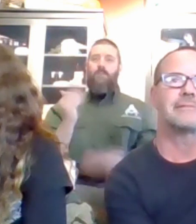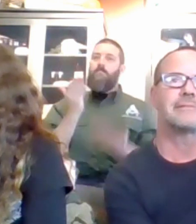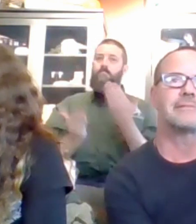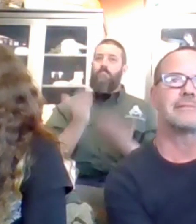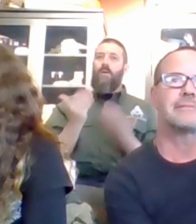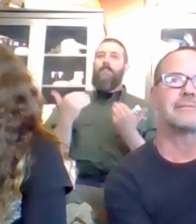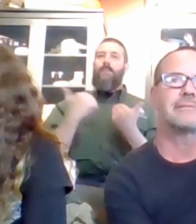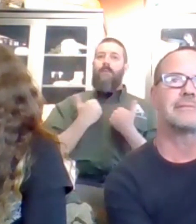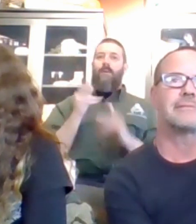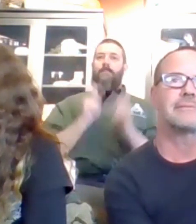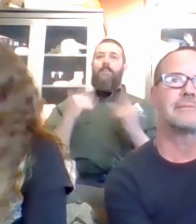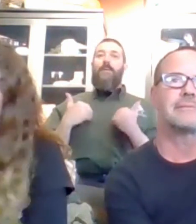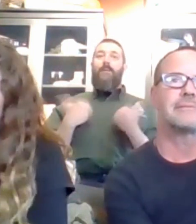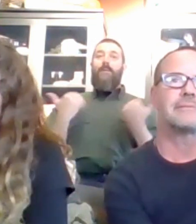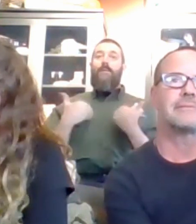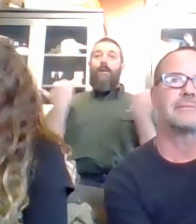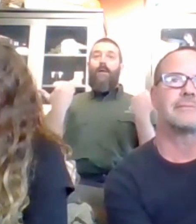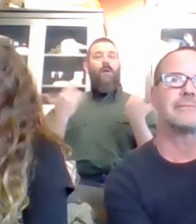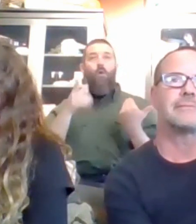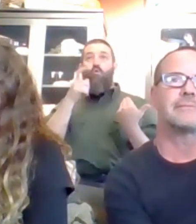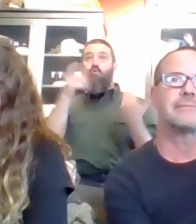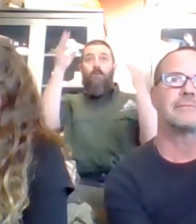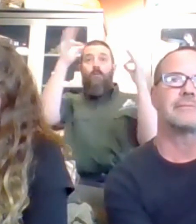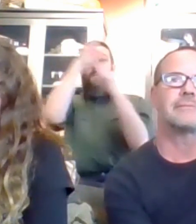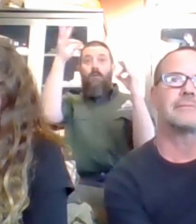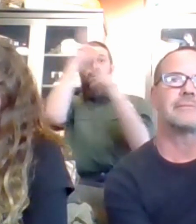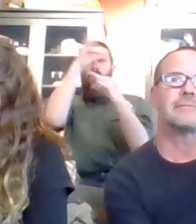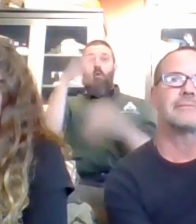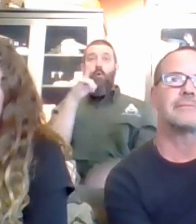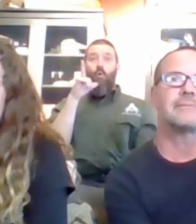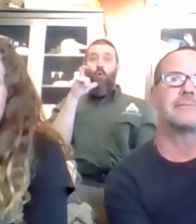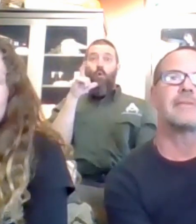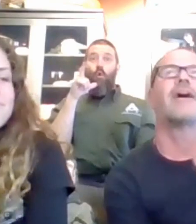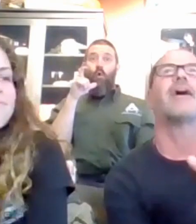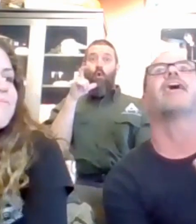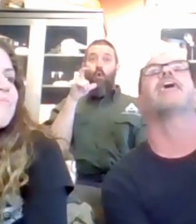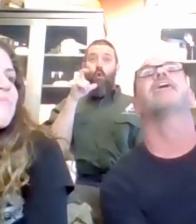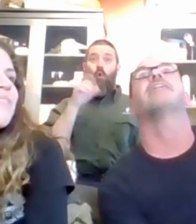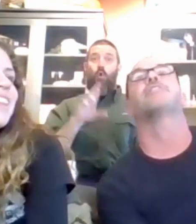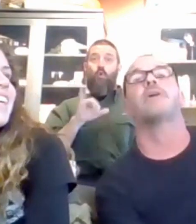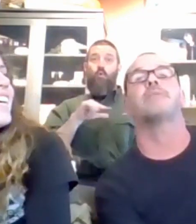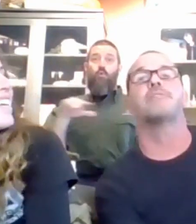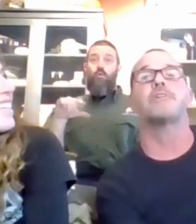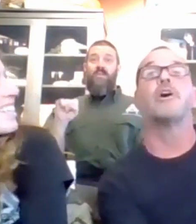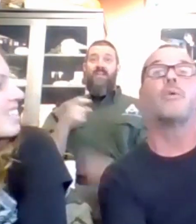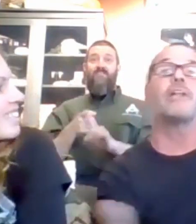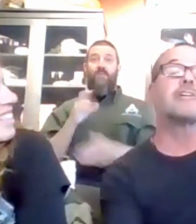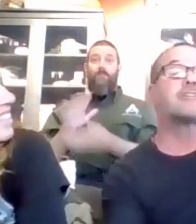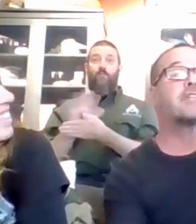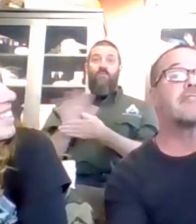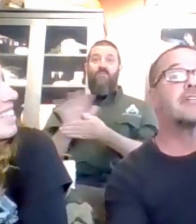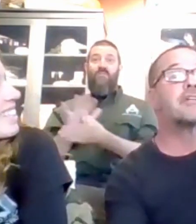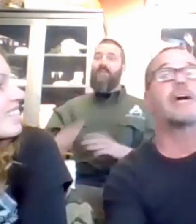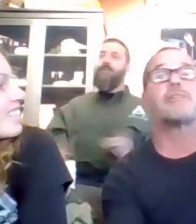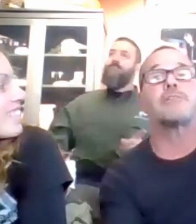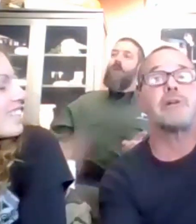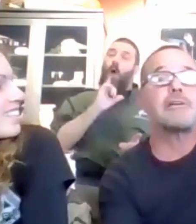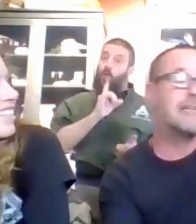are probably people watching this, or younger people watching this, who have no idea who Riggs is from Lethal Weapon.